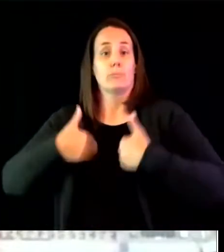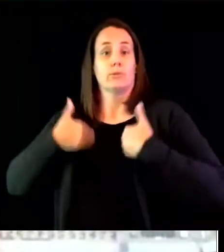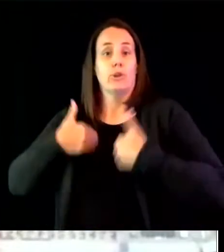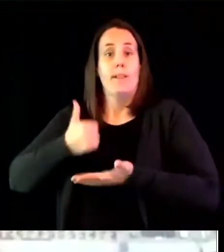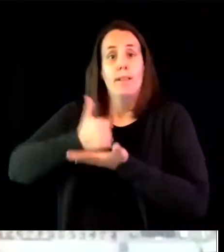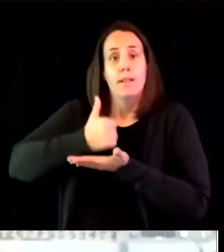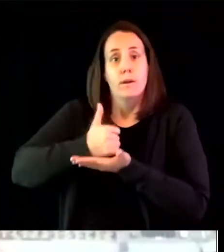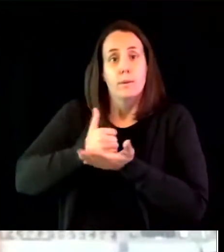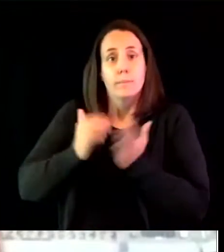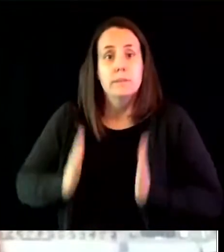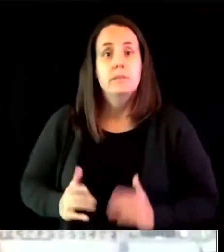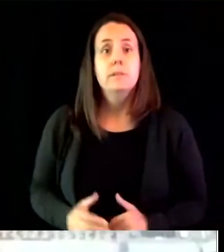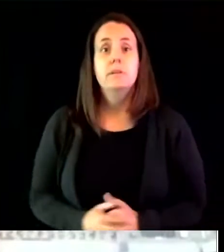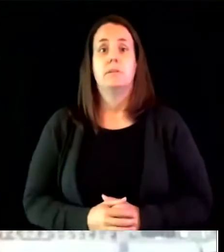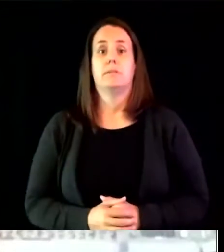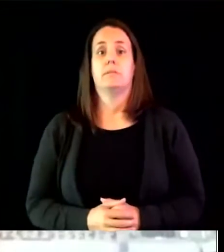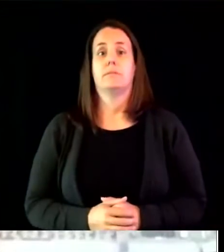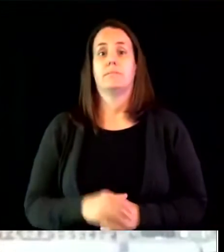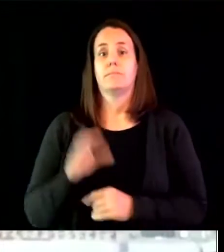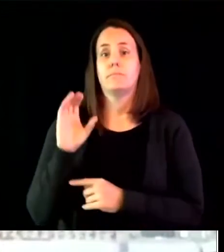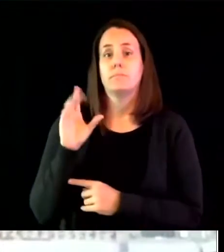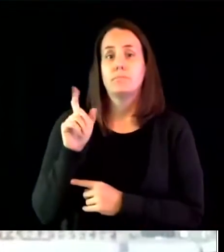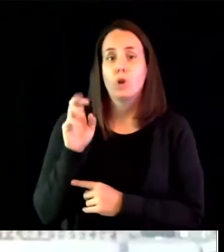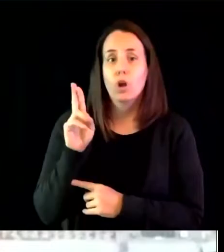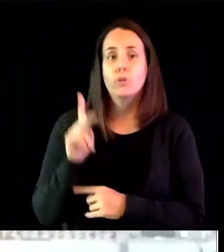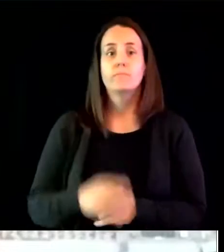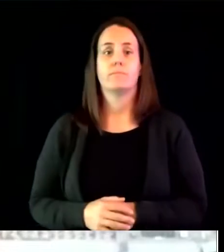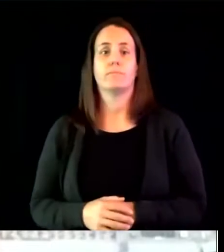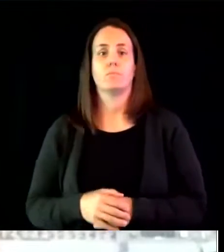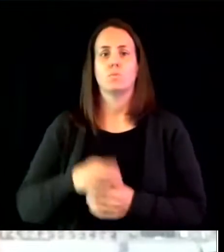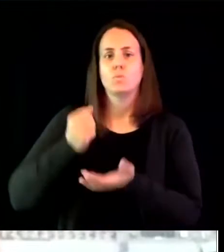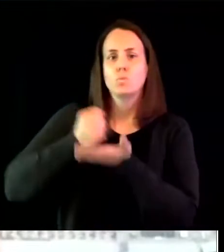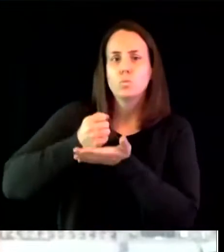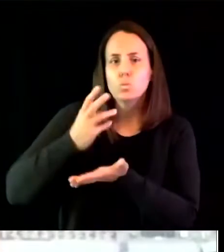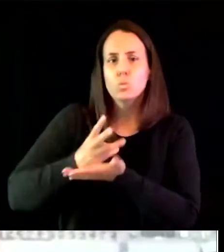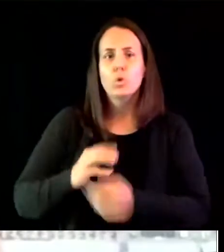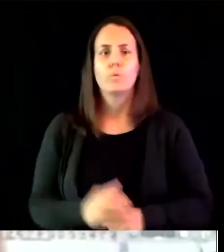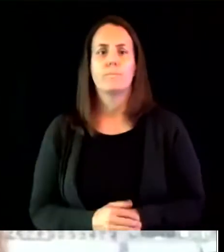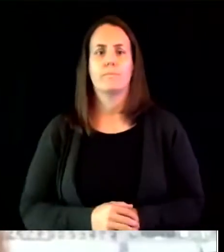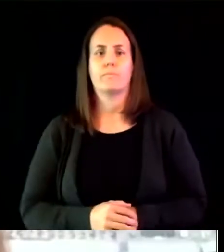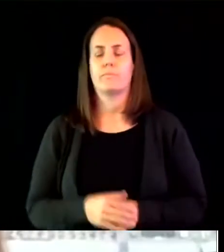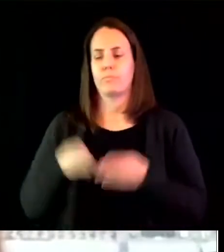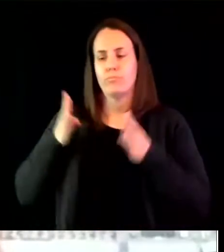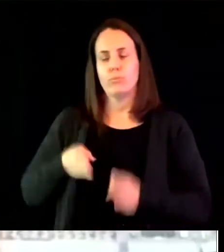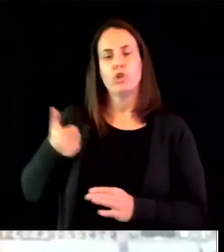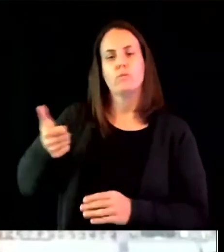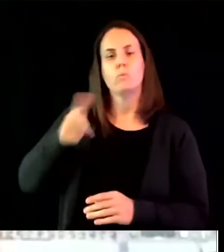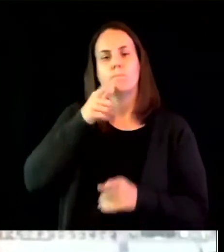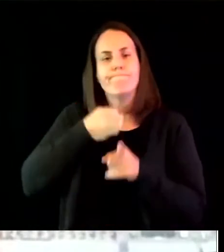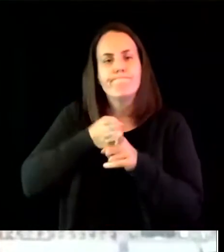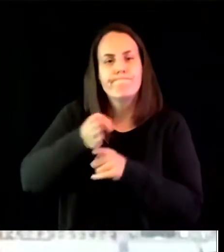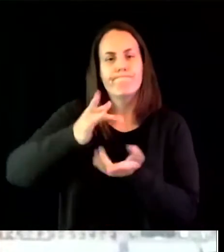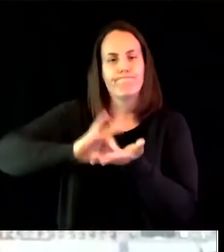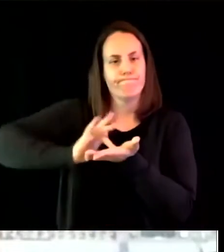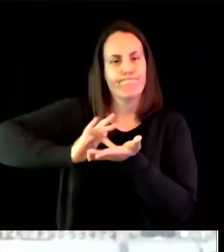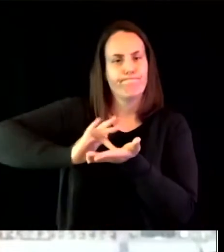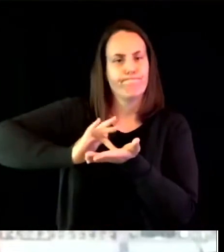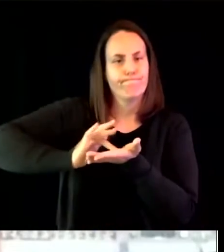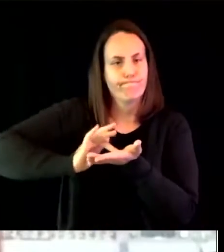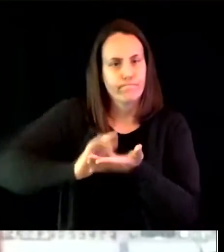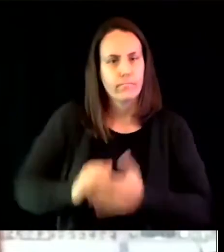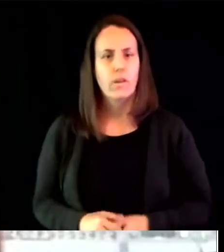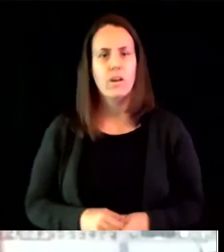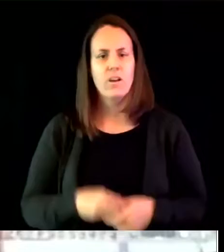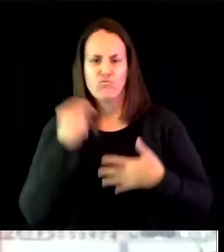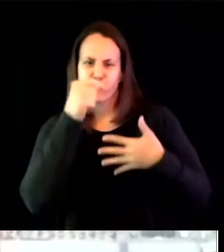clerks, social workers, pharmacists, etc. So that makes up our cadre of staff that we have available today as we